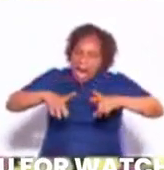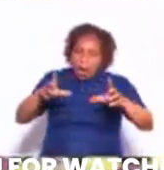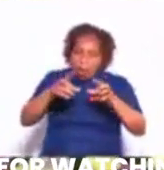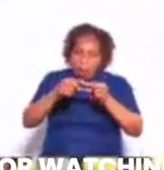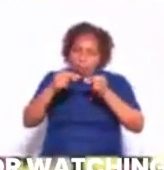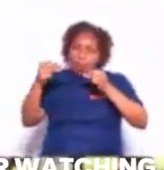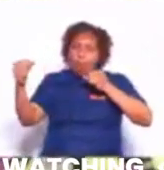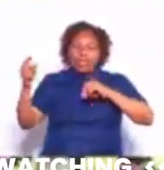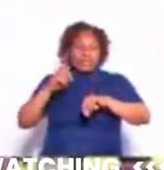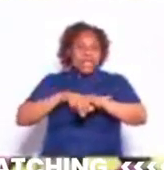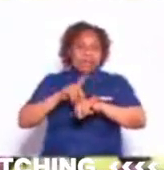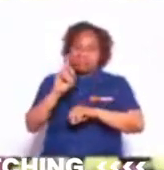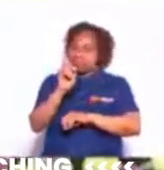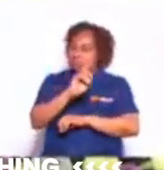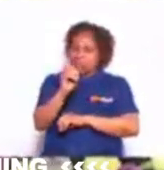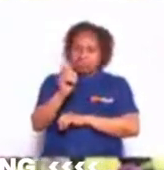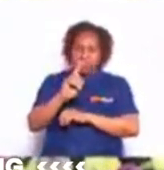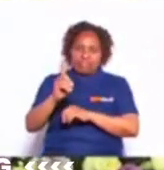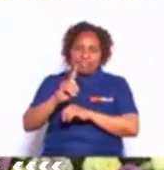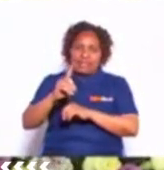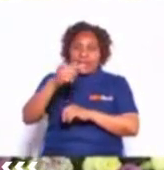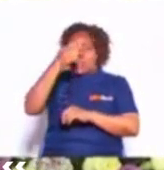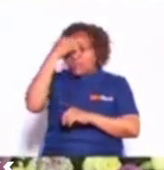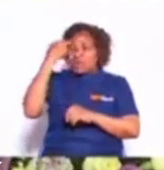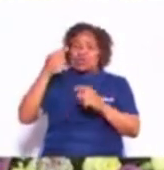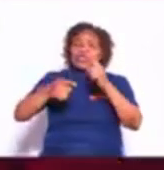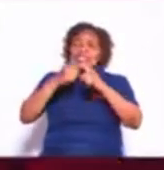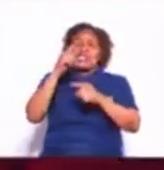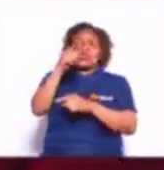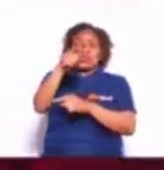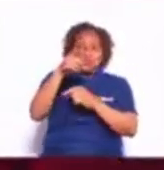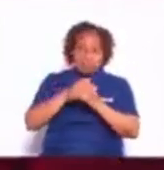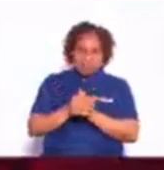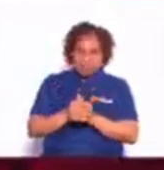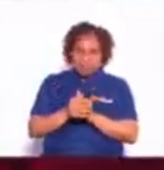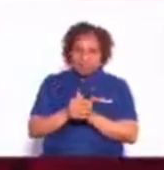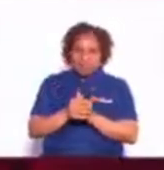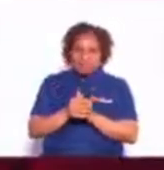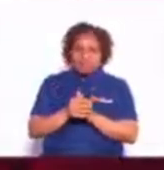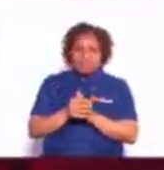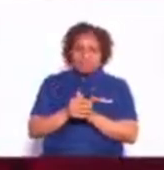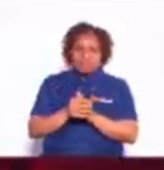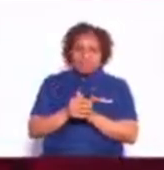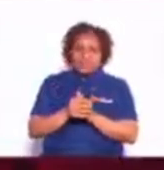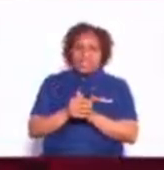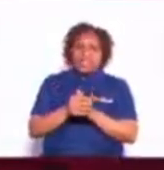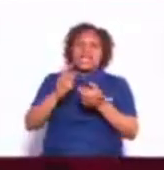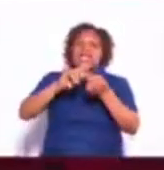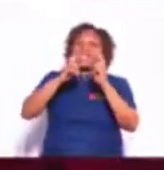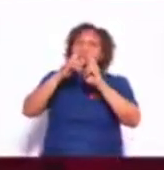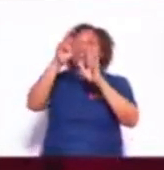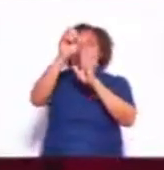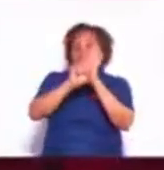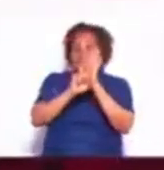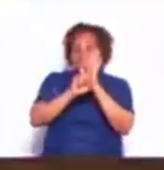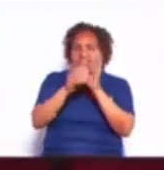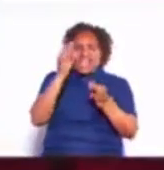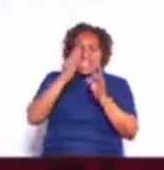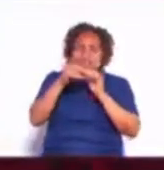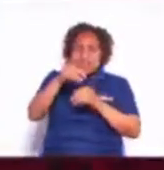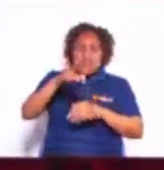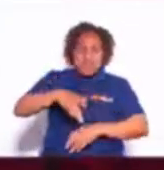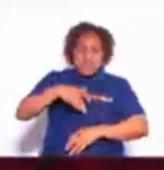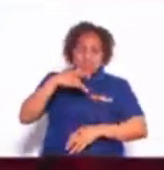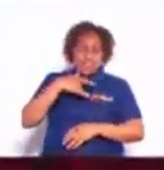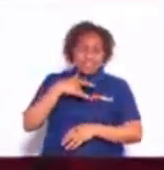time, because it will kill you. In relationship, if you feel as